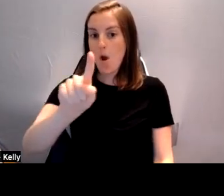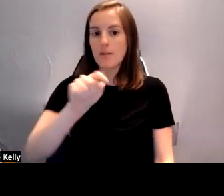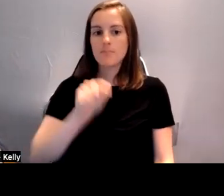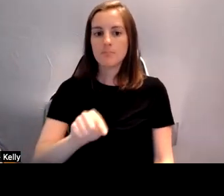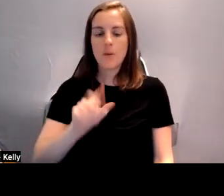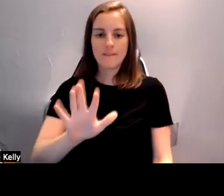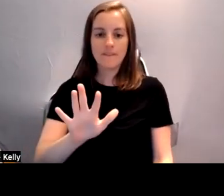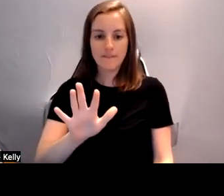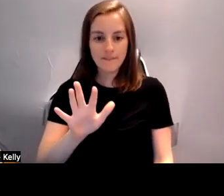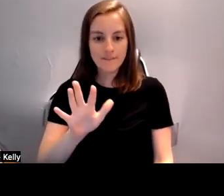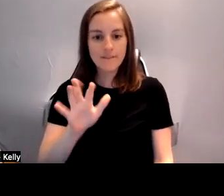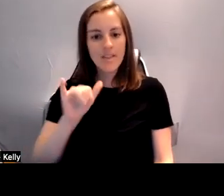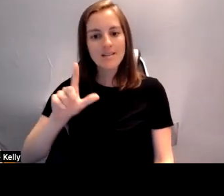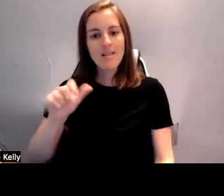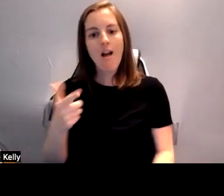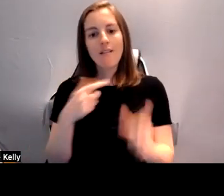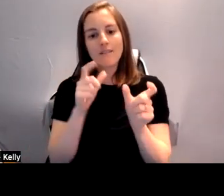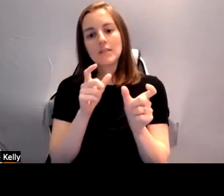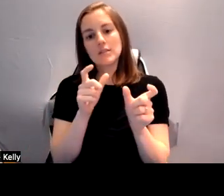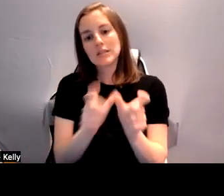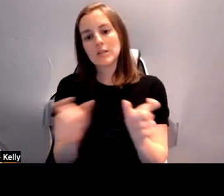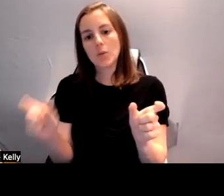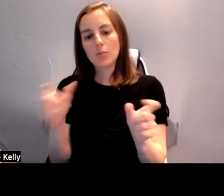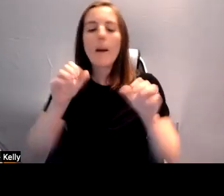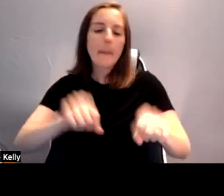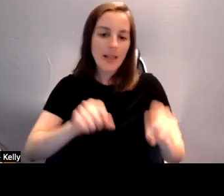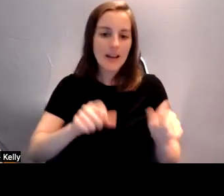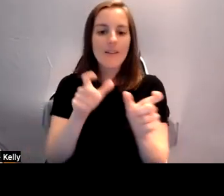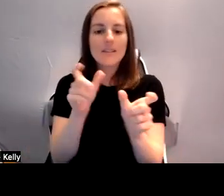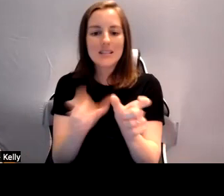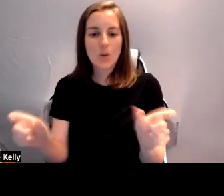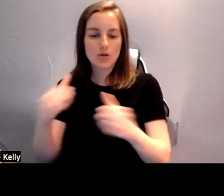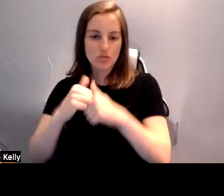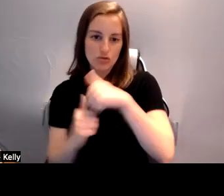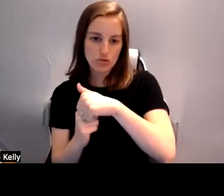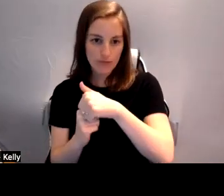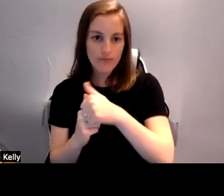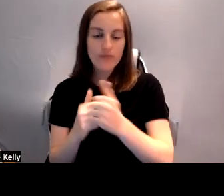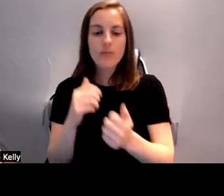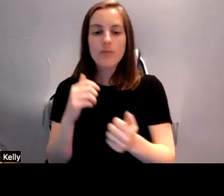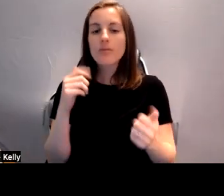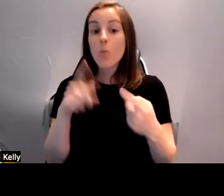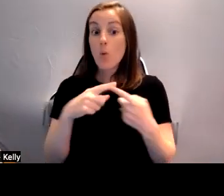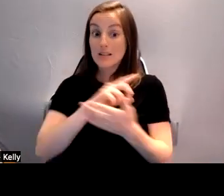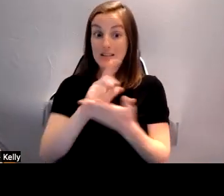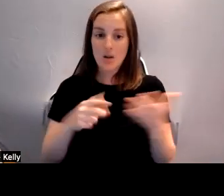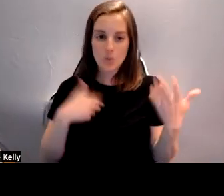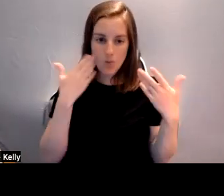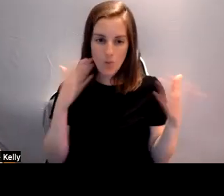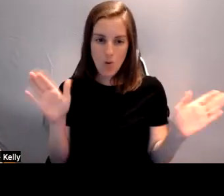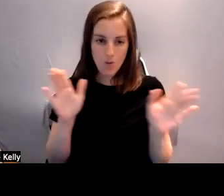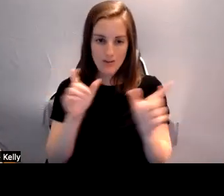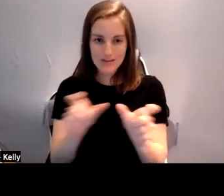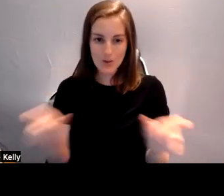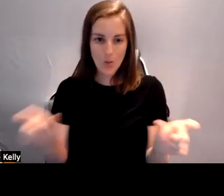log probability, so probability of a sequence giving a structure. And when we're designing something, we don't know the sequence recovery because we don't know what we're